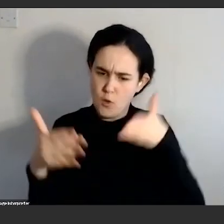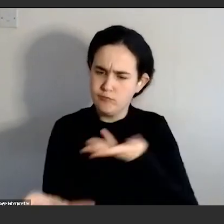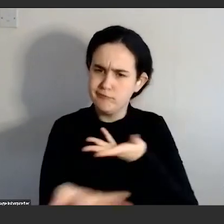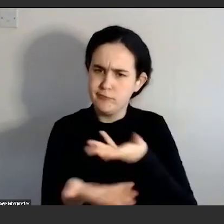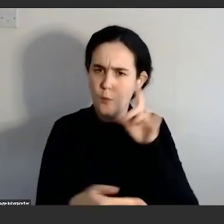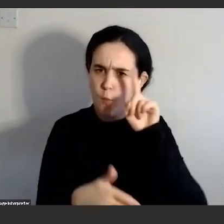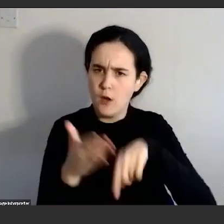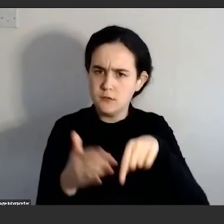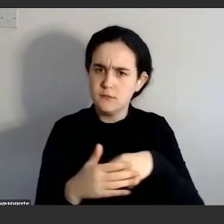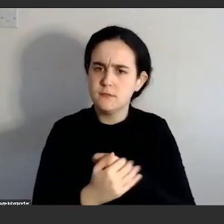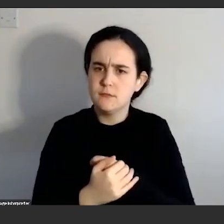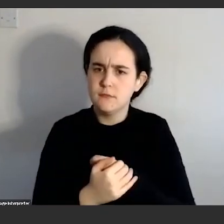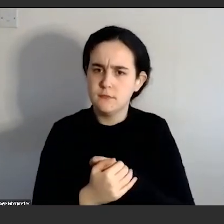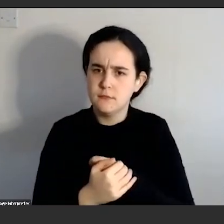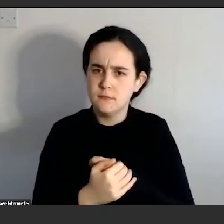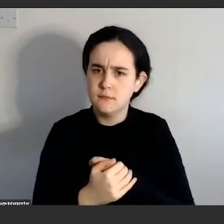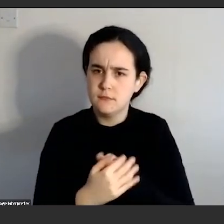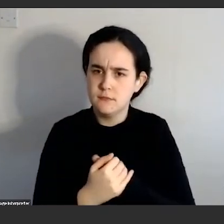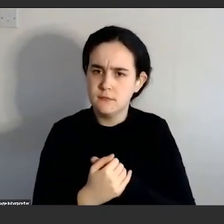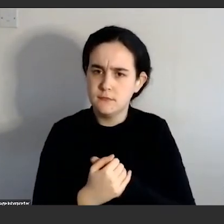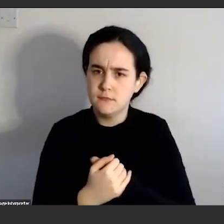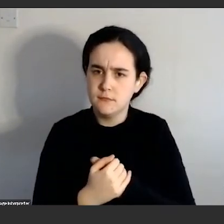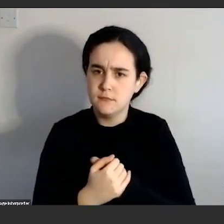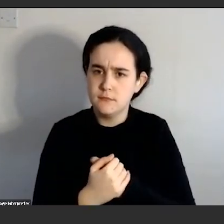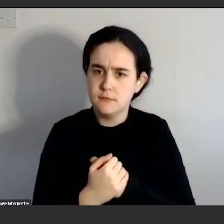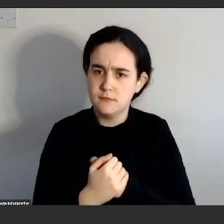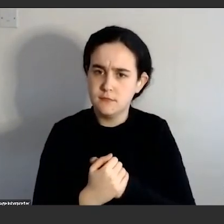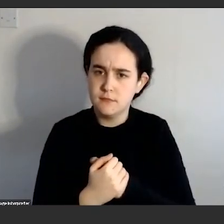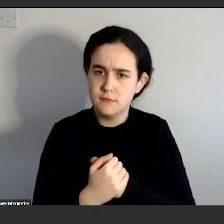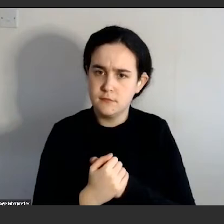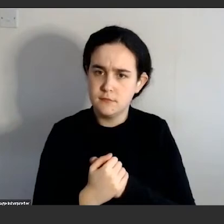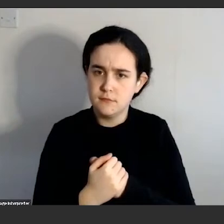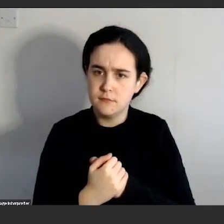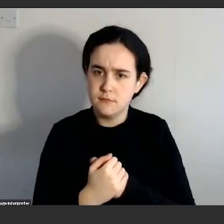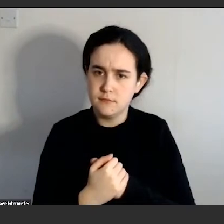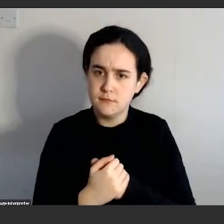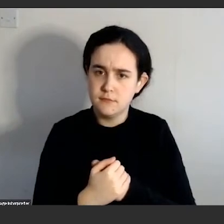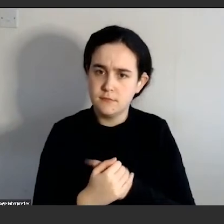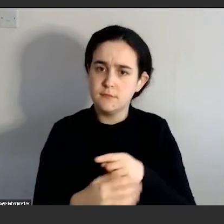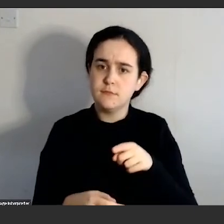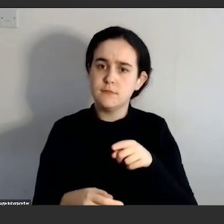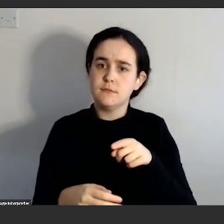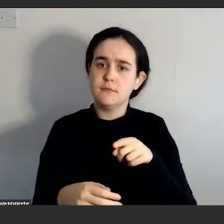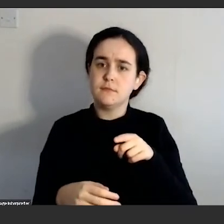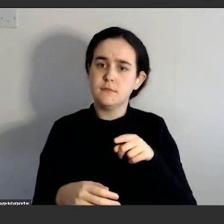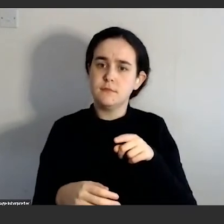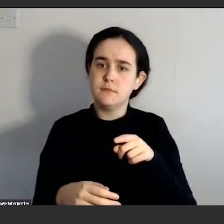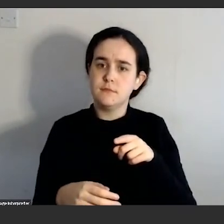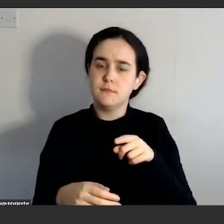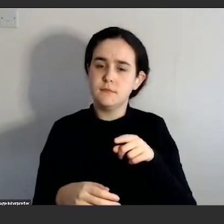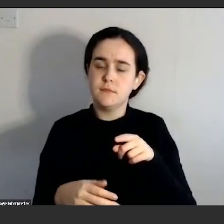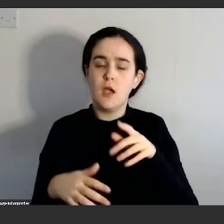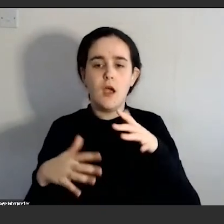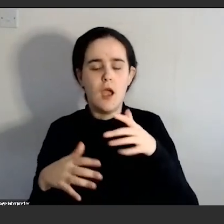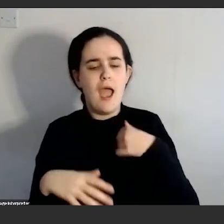Femi, look, at first, congrats to everybody who's behind the scenes making this incredible effort on the summit. And also just